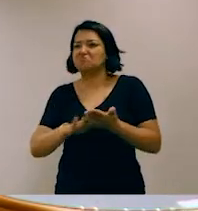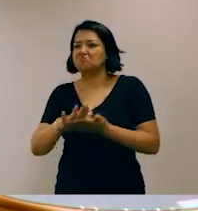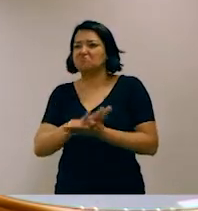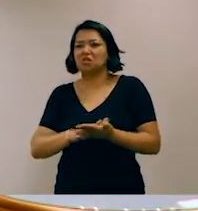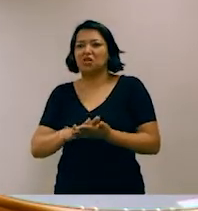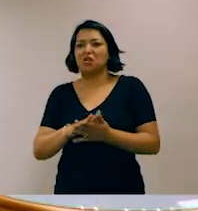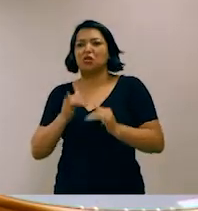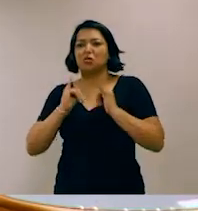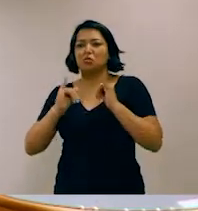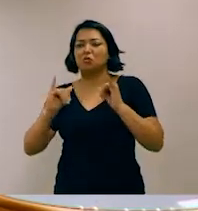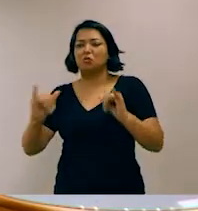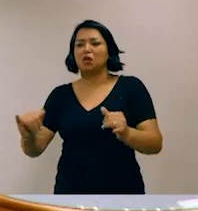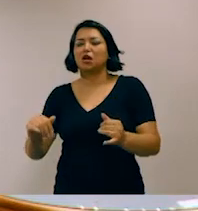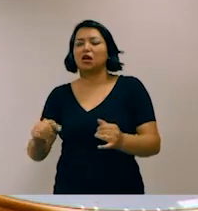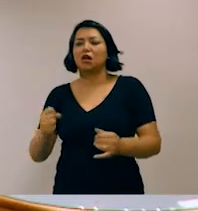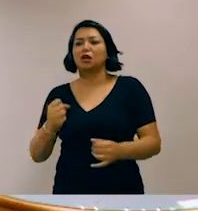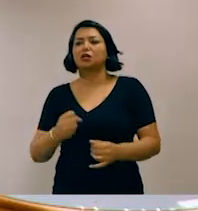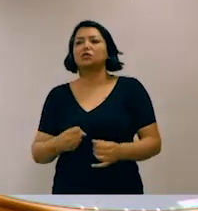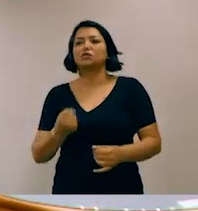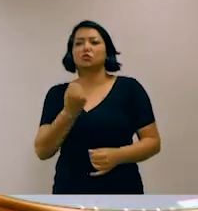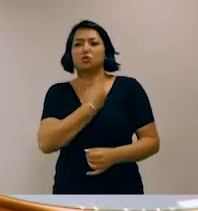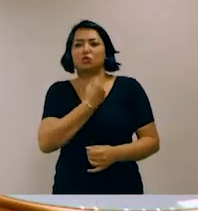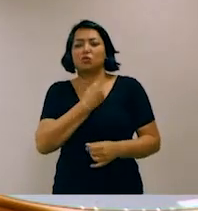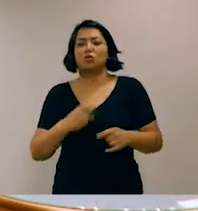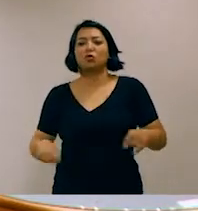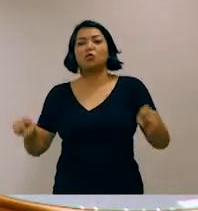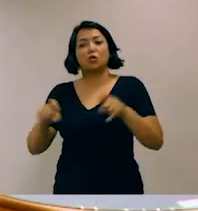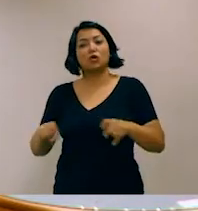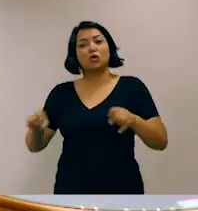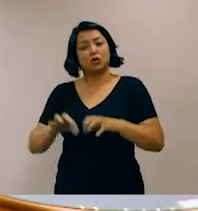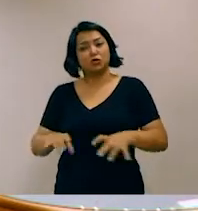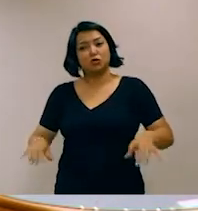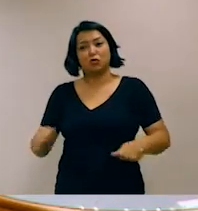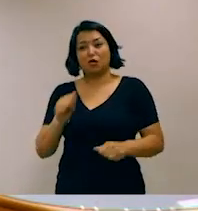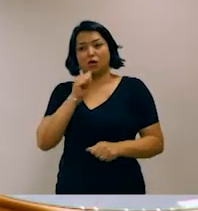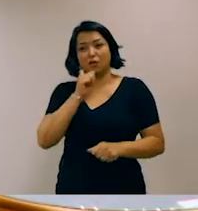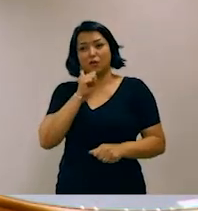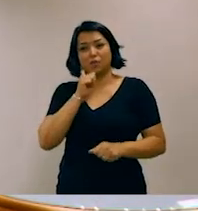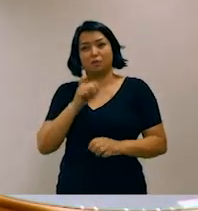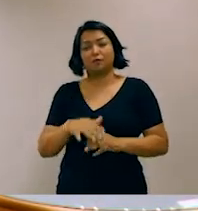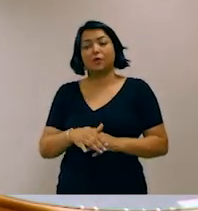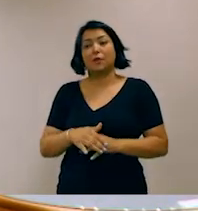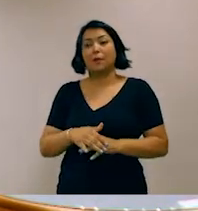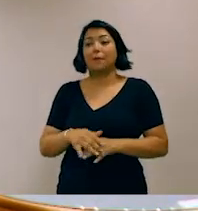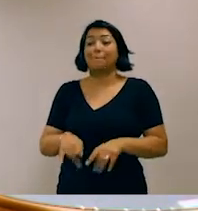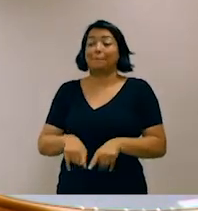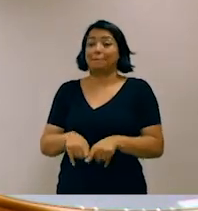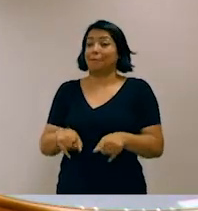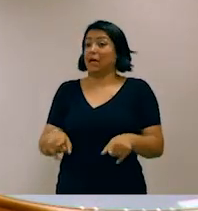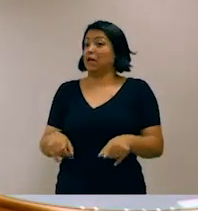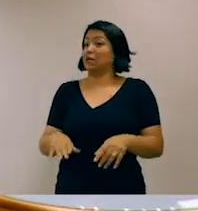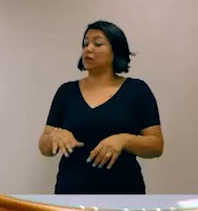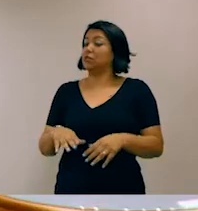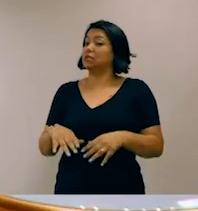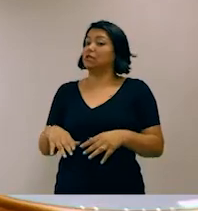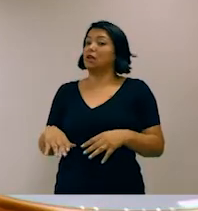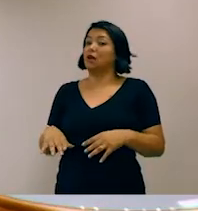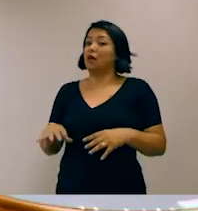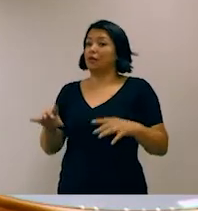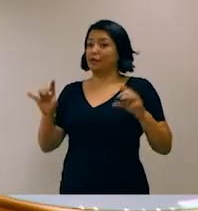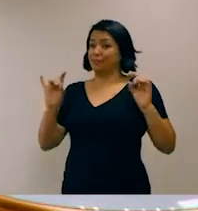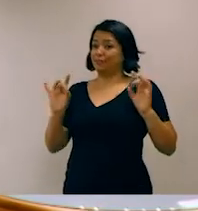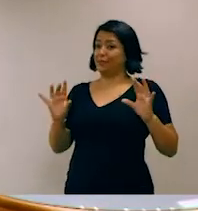regarding the code, and in my opinion, for now, the code is really